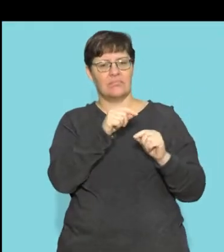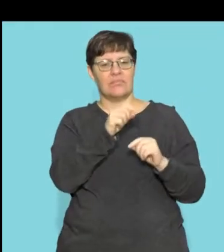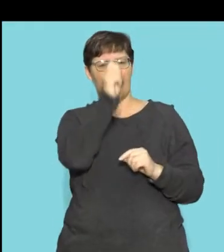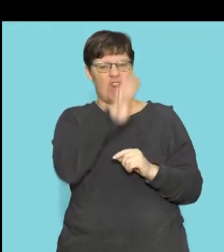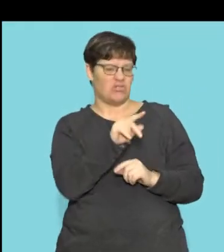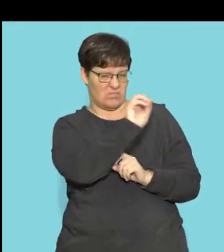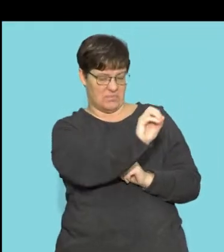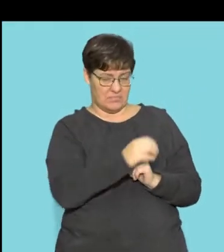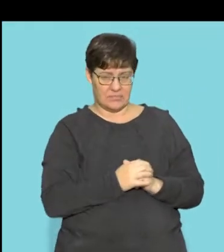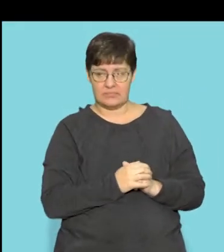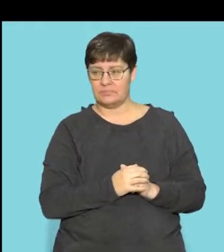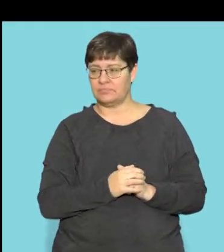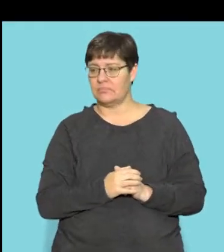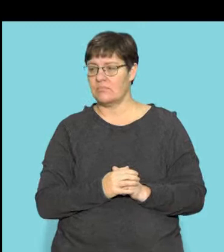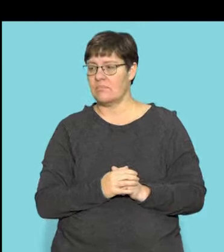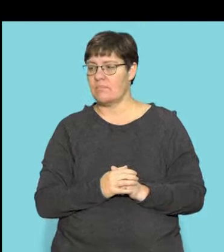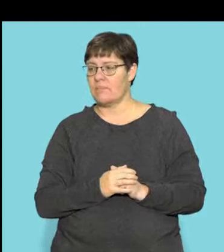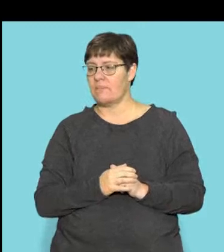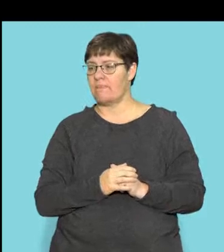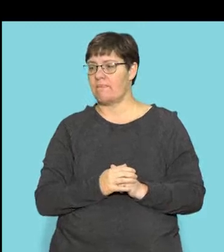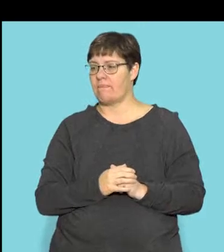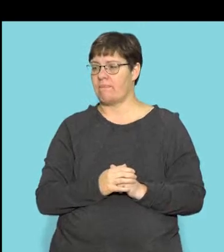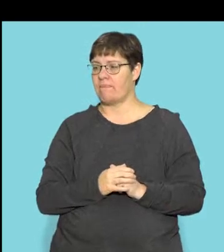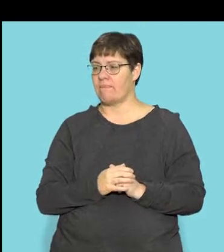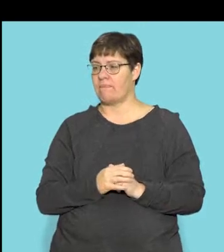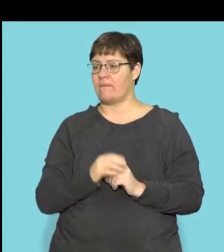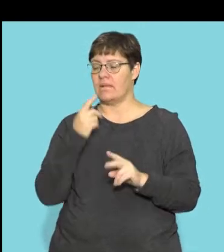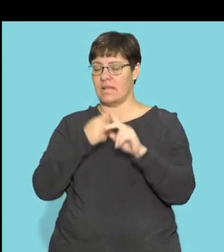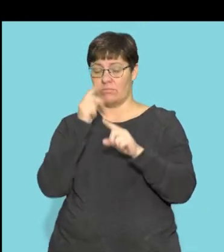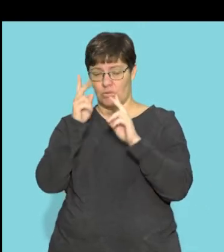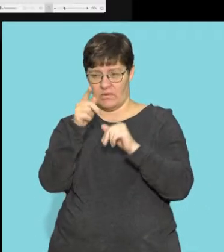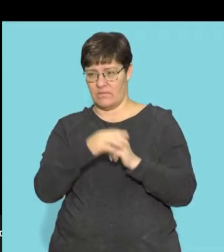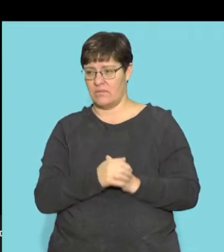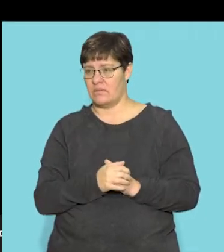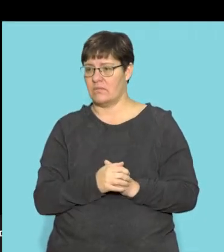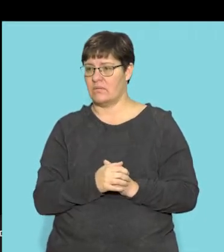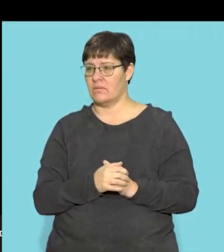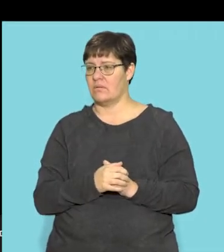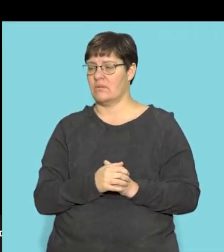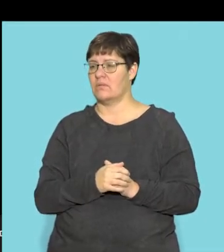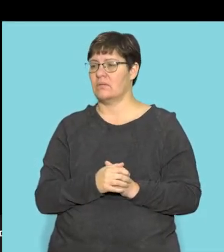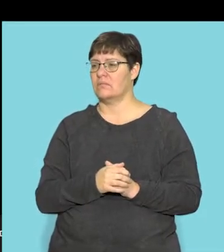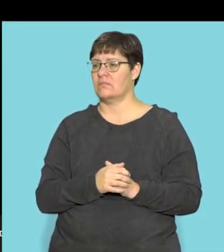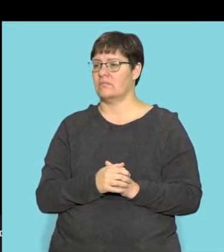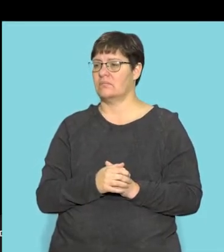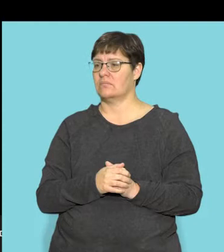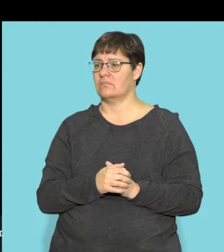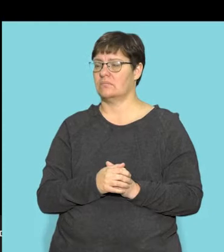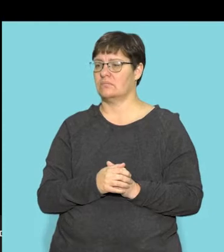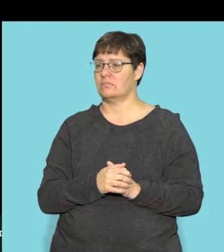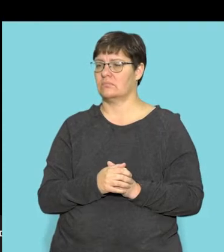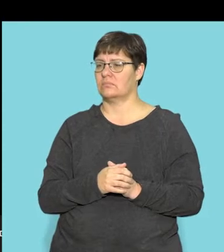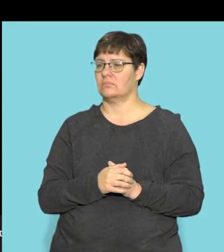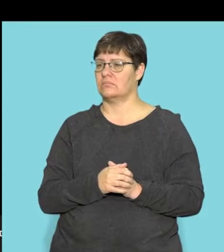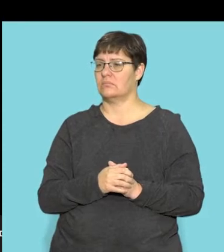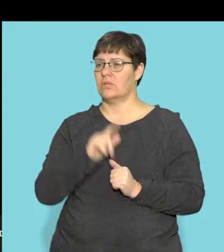will then introduce a log. This is times 12, right? I will then introduce a log. And if I introduce a log,